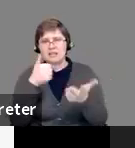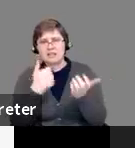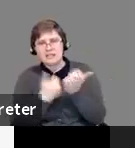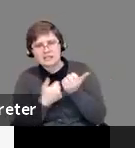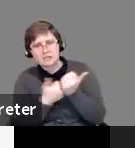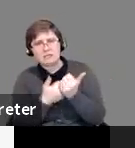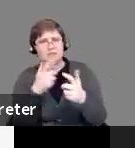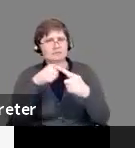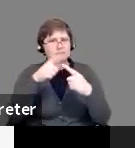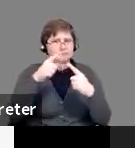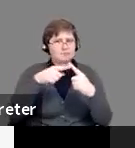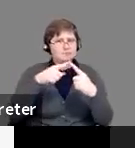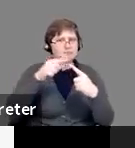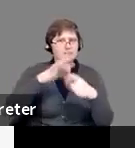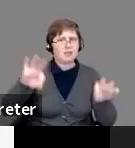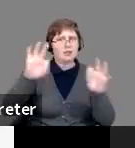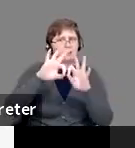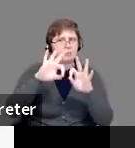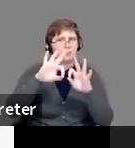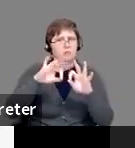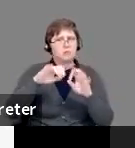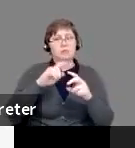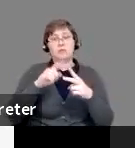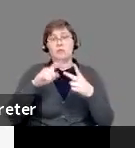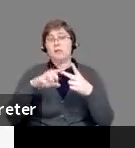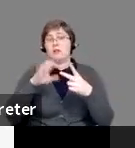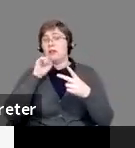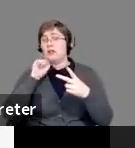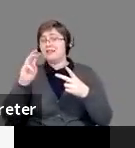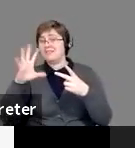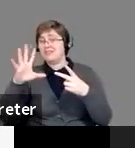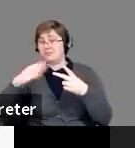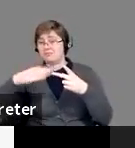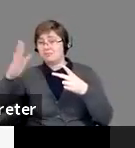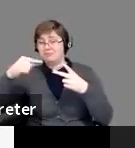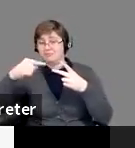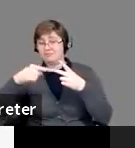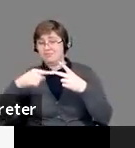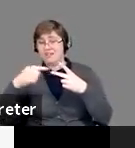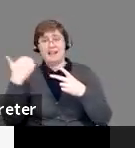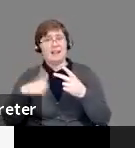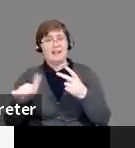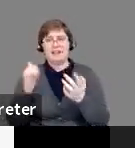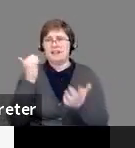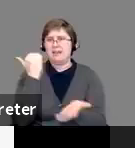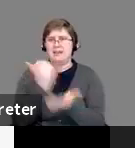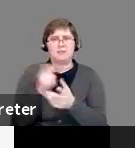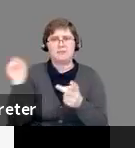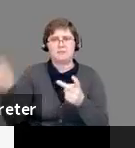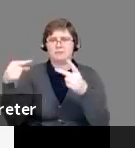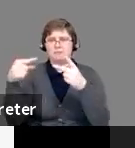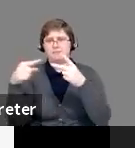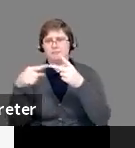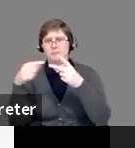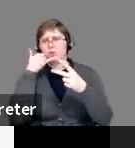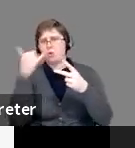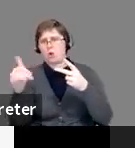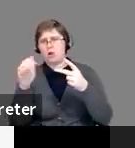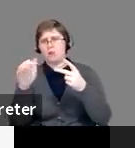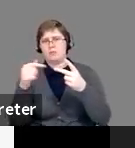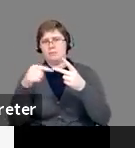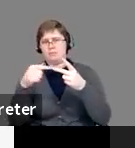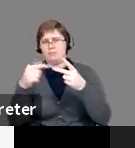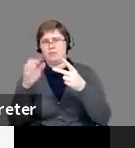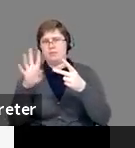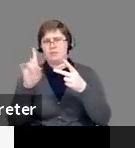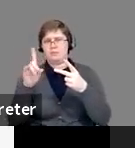needed. But if you are 65 years and older and need any of those issues too, please call the Area Office on Aging.